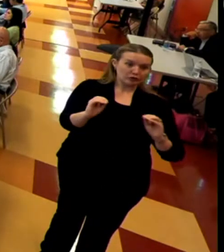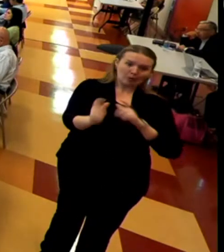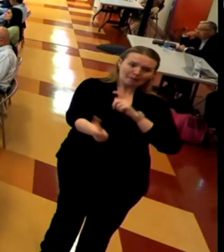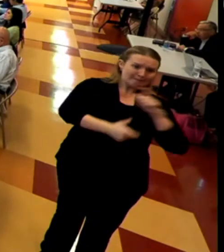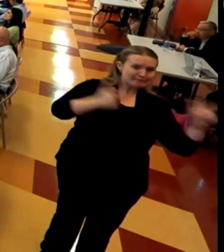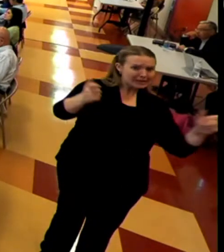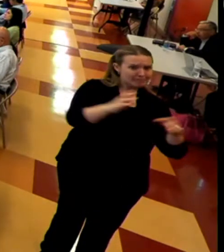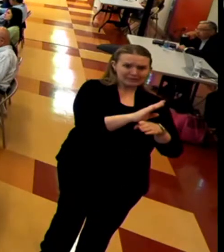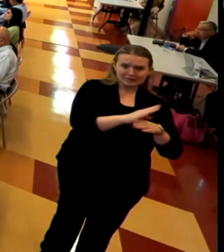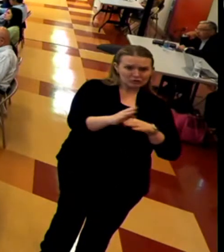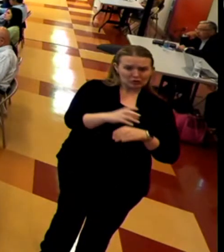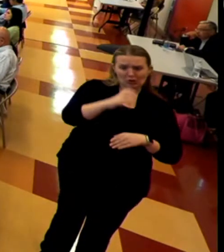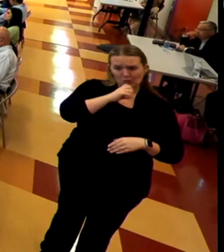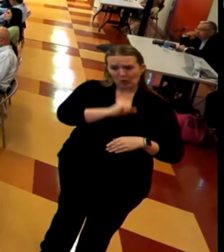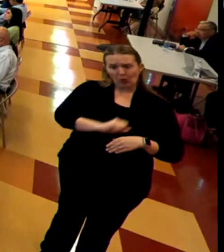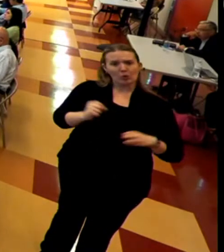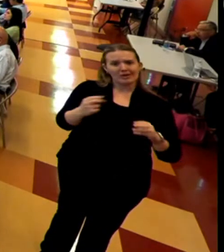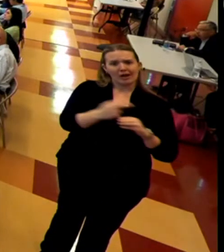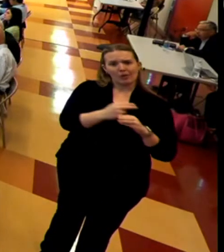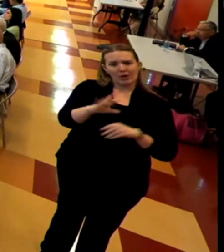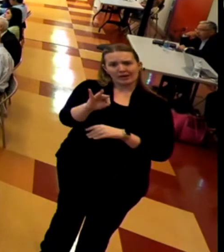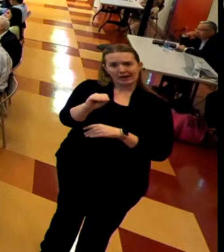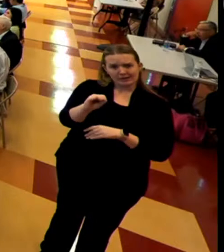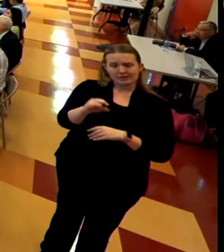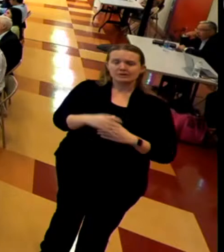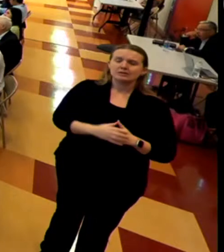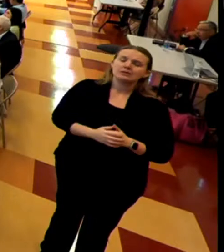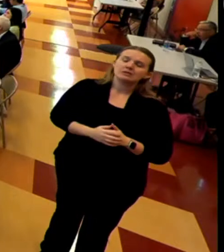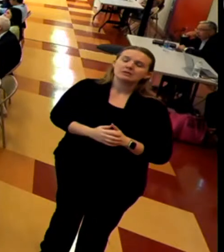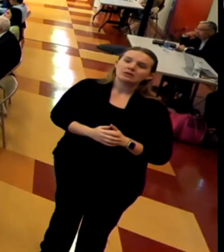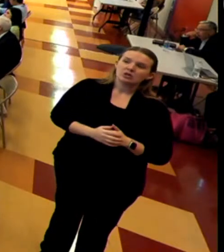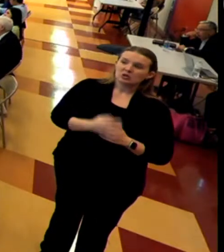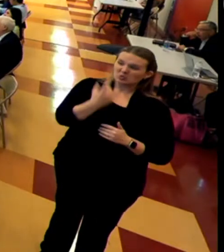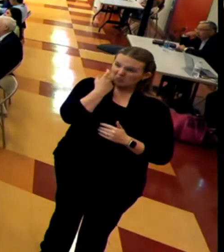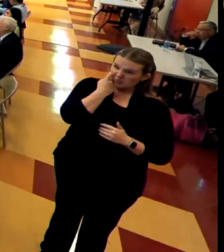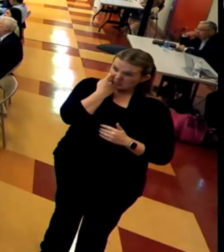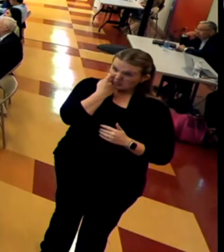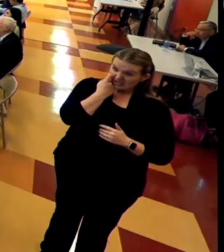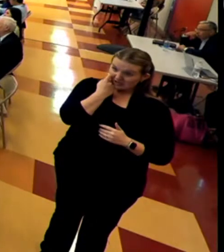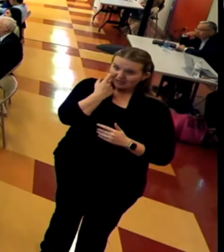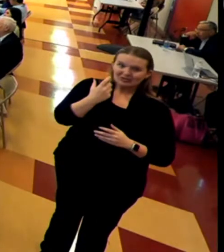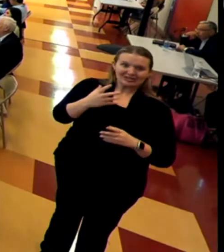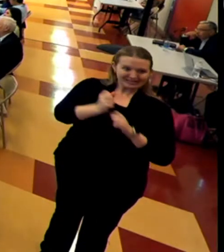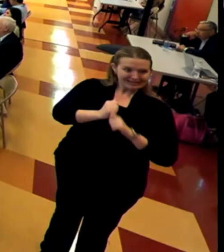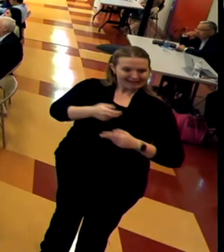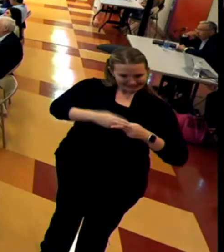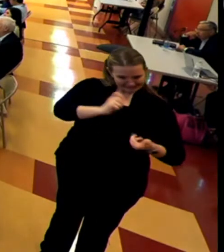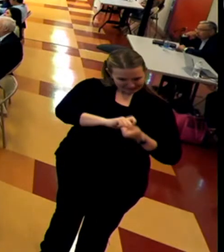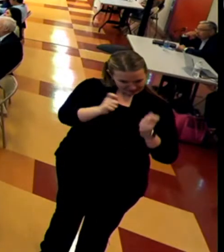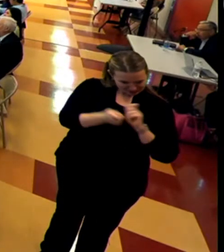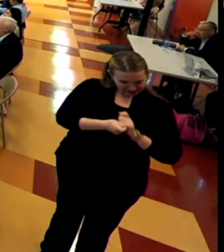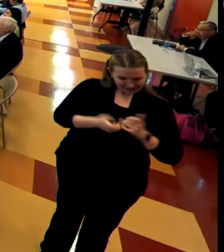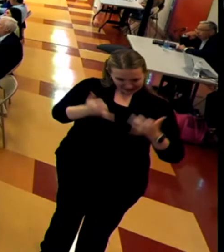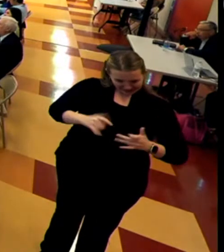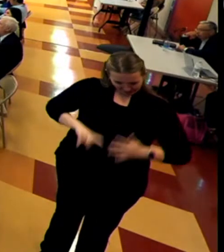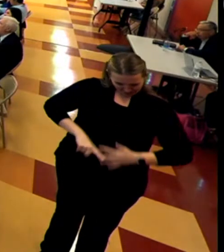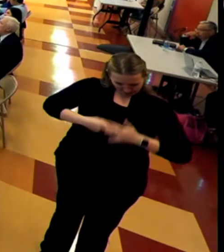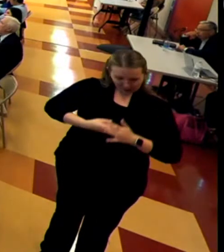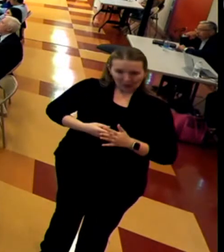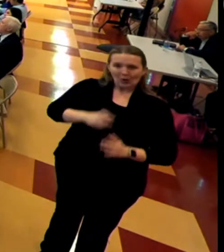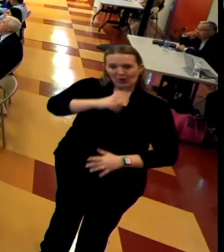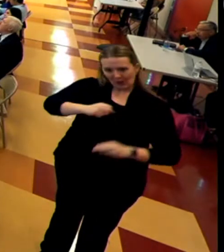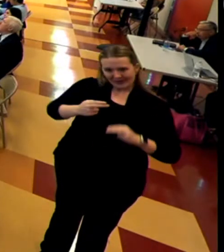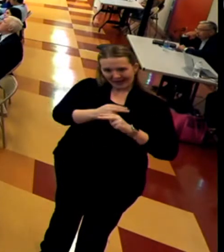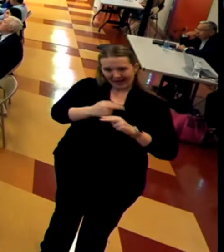90. We just got through accomplishing getting the name back to Old Highway 90. And we find ourselves now in